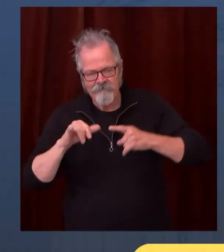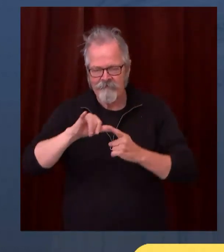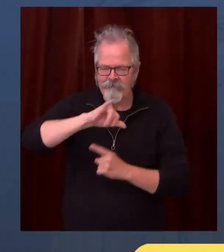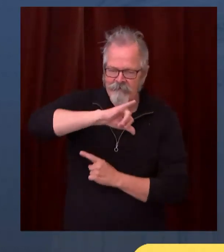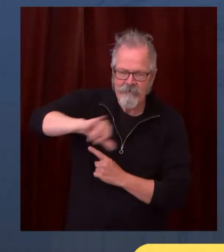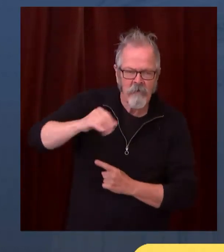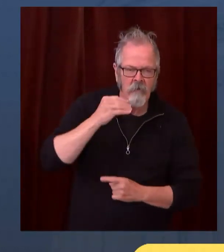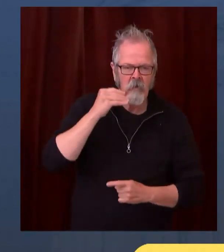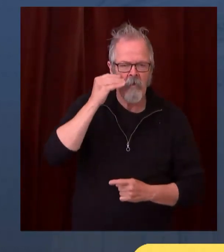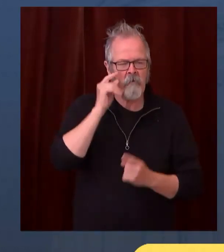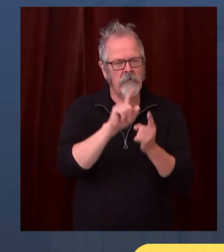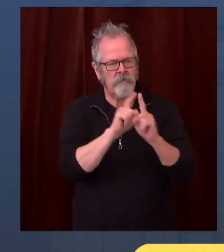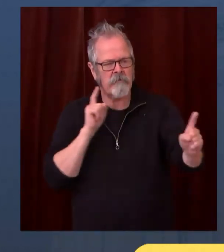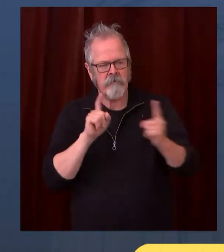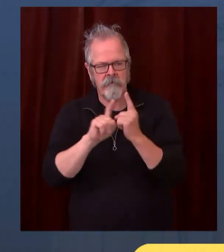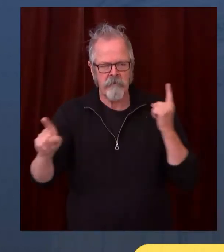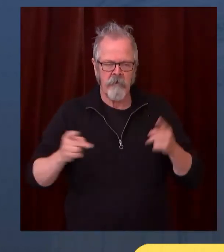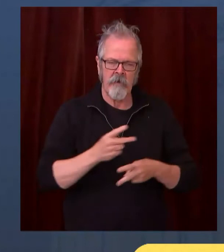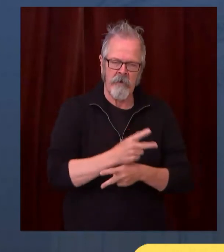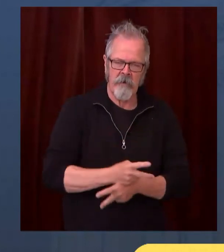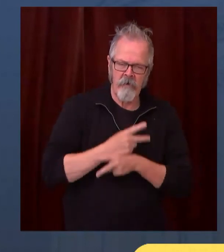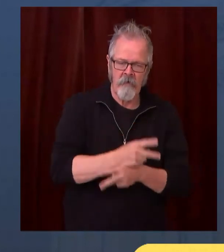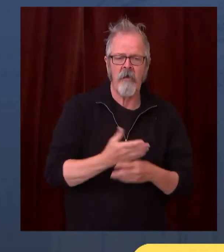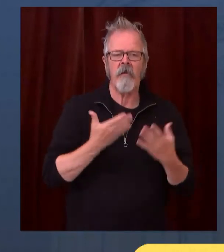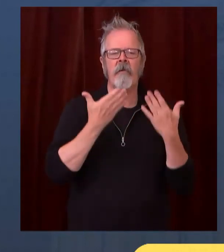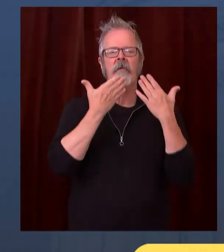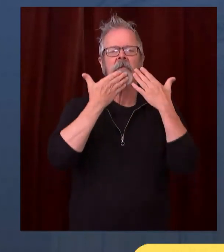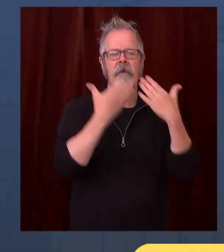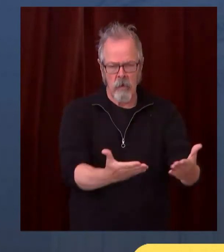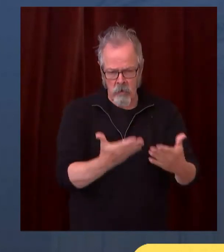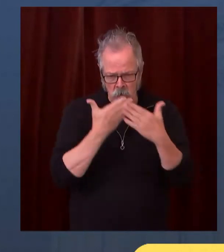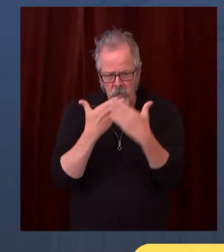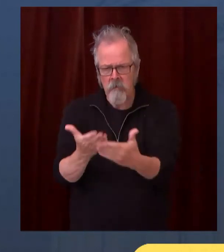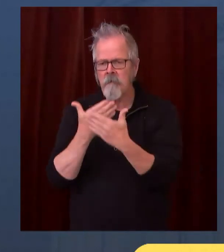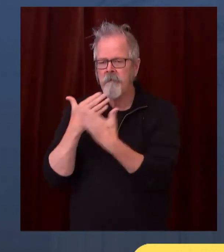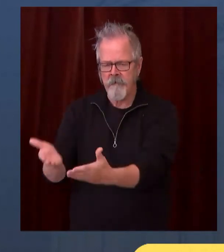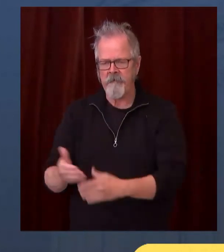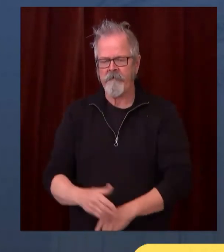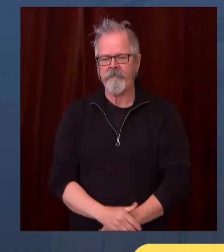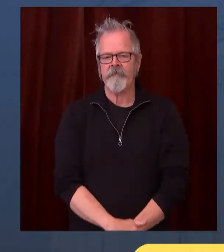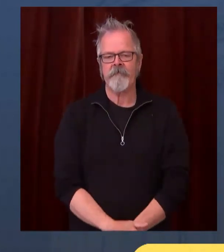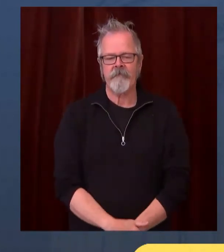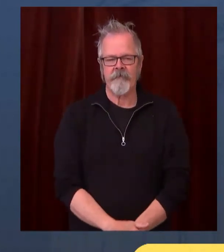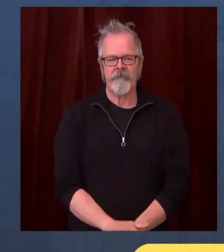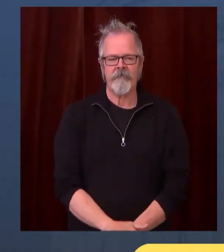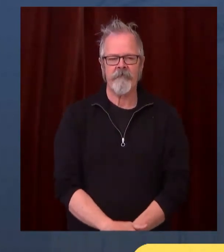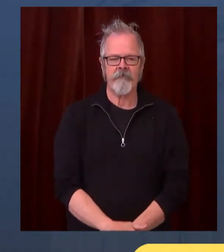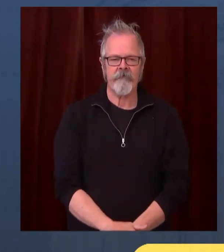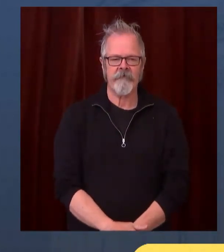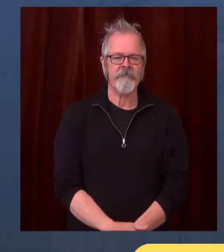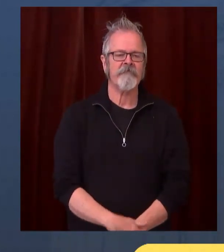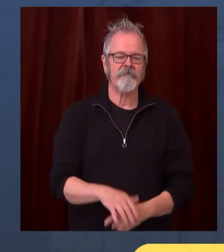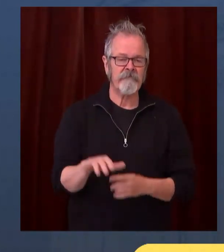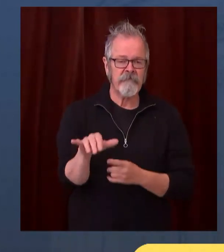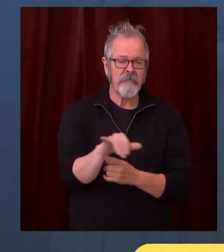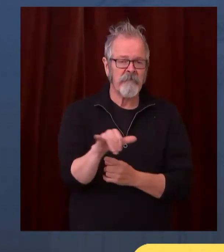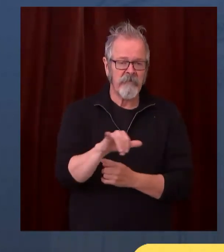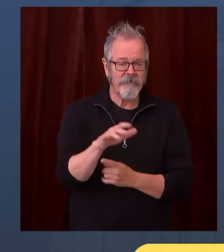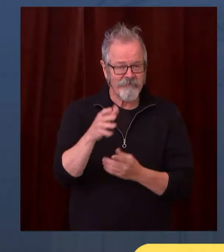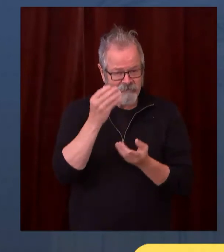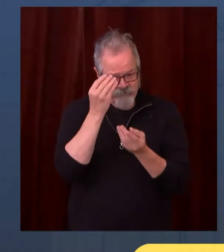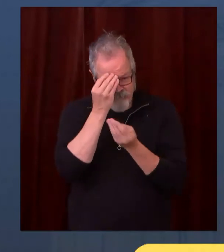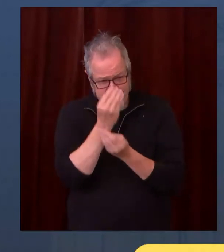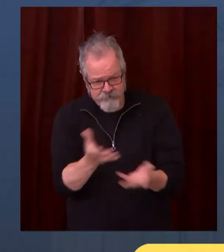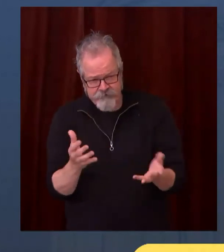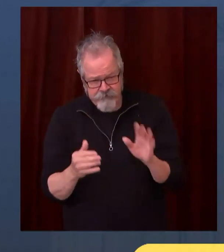the countries who've tried to reopen their schools have had lower infection rates than we are today, lower